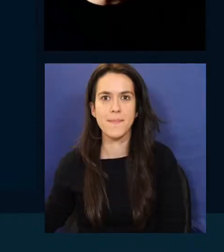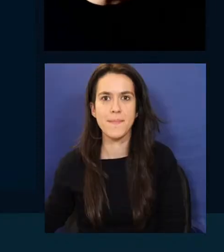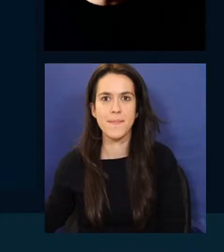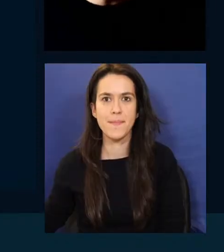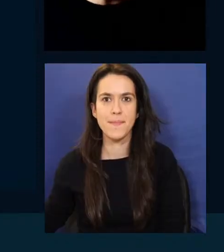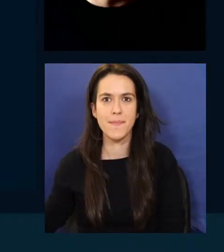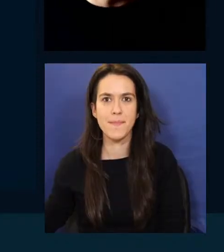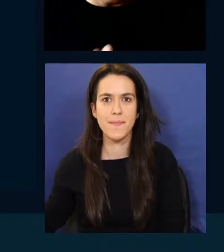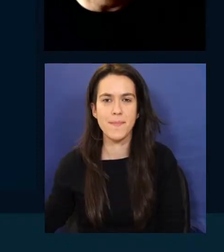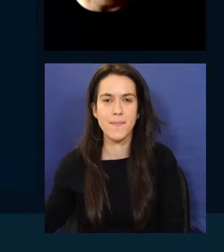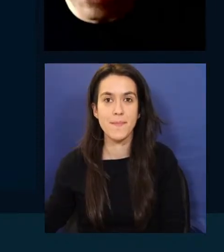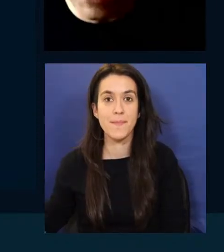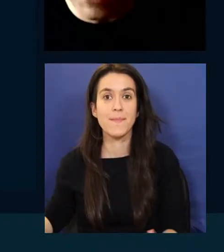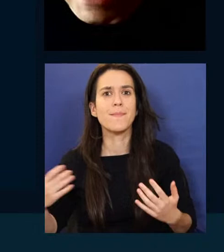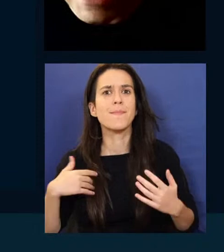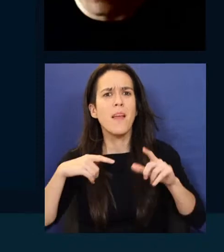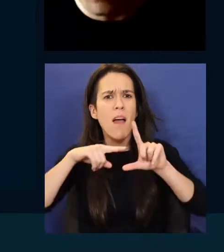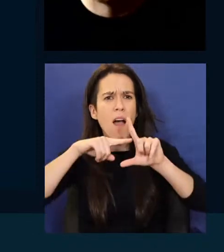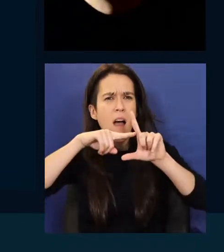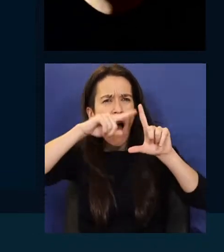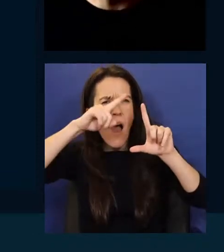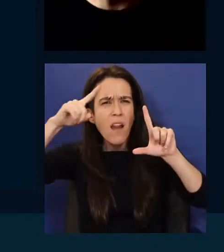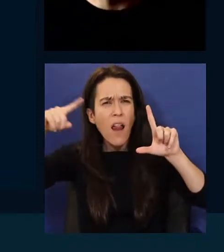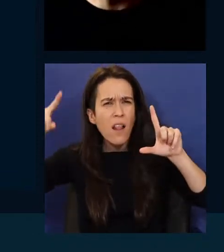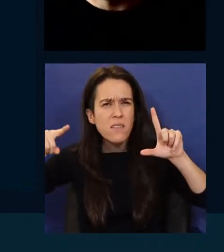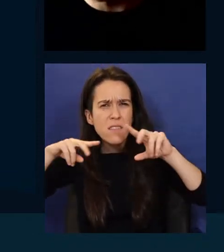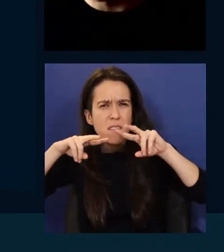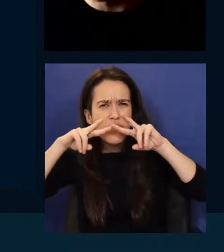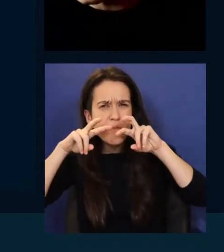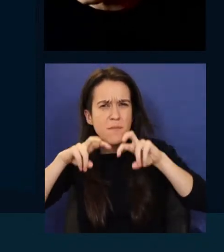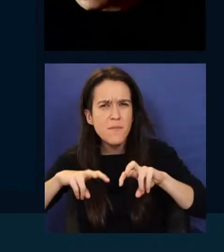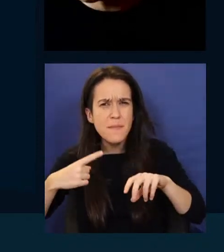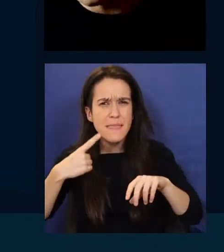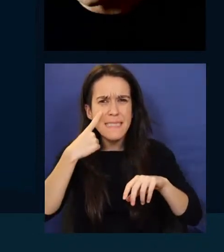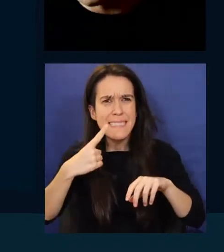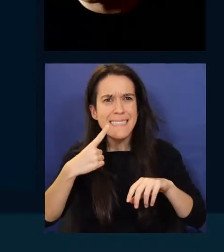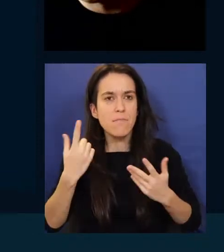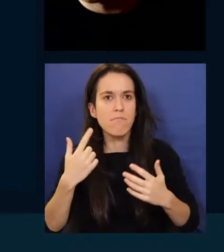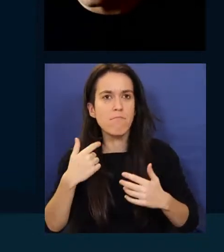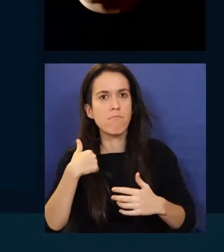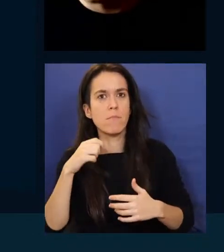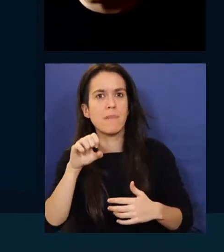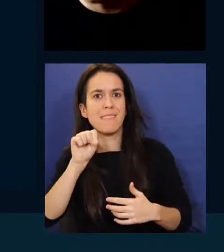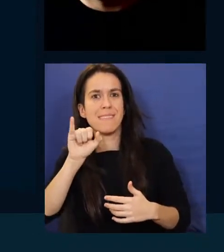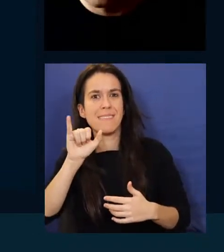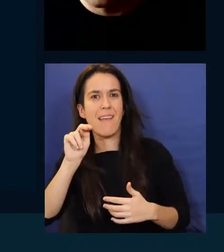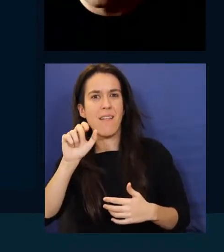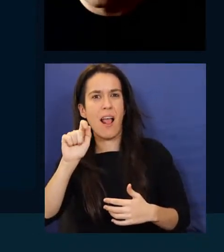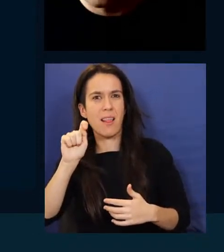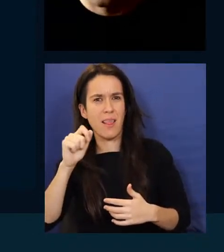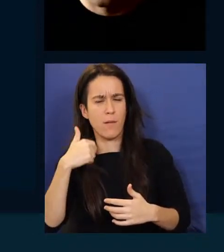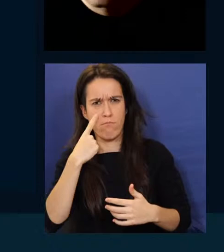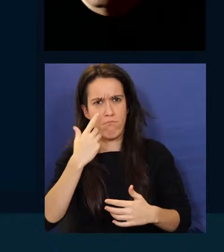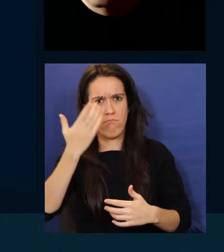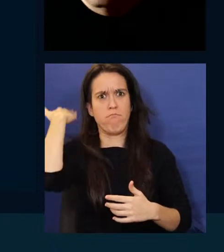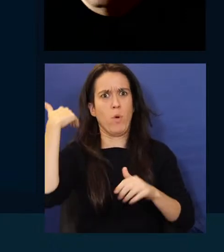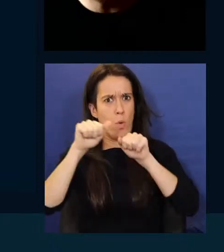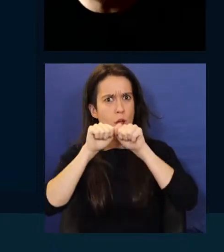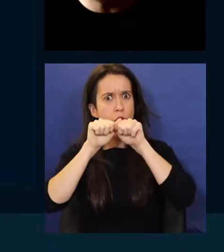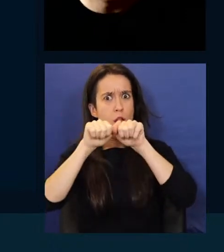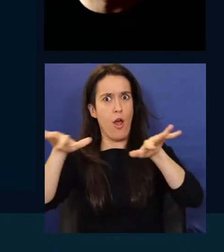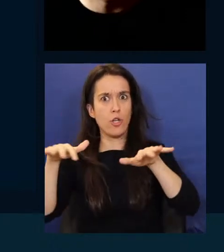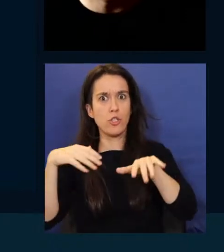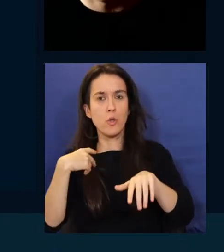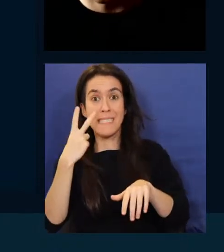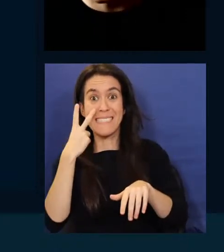of learning, and I'll go a little deeper into the vision that we have around Synapse. Many of you may be aware we launched that a year ago, and it's just been phenomenal to see the